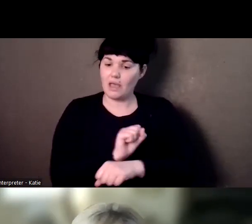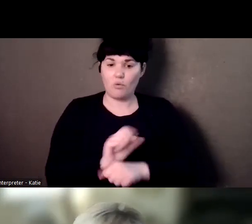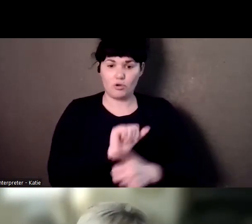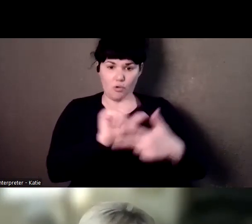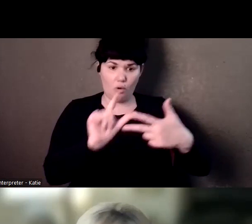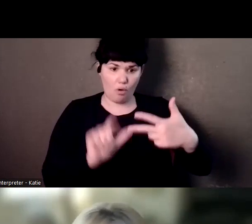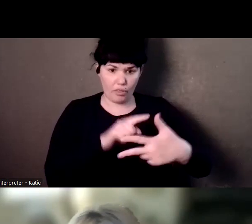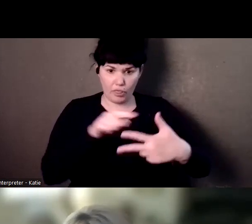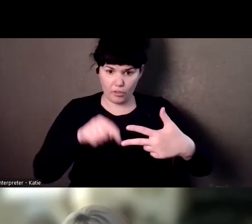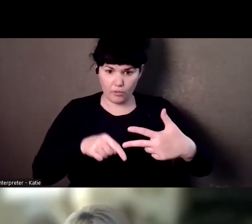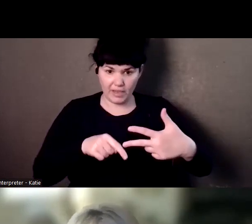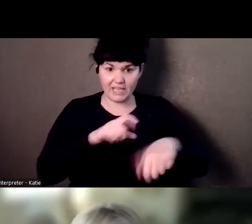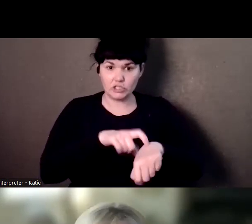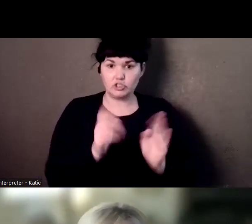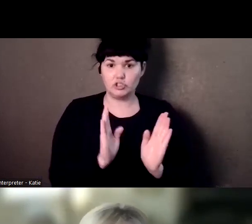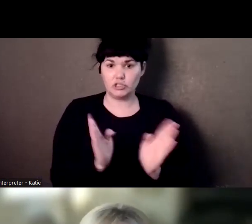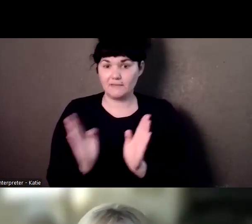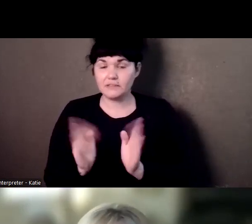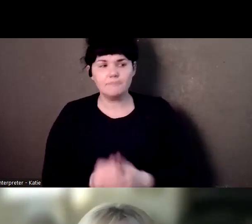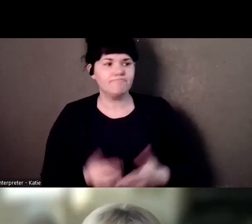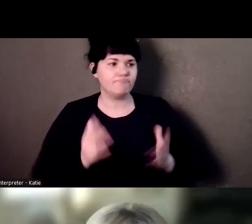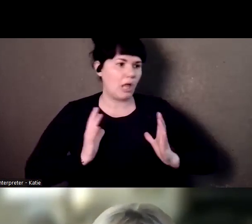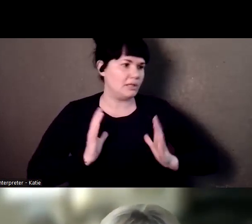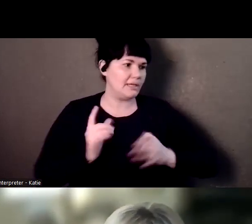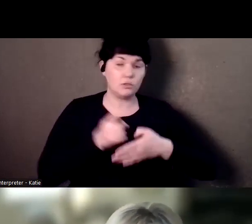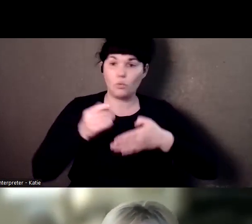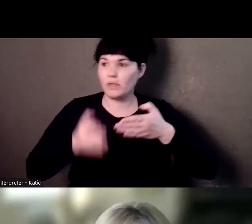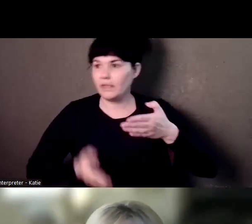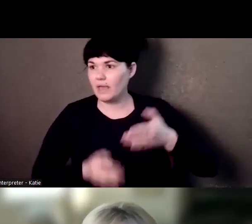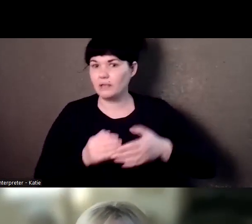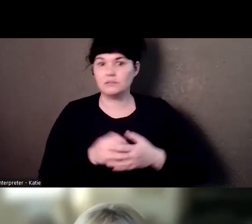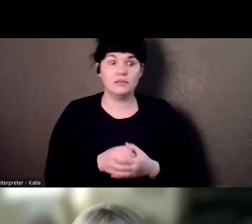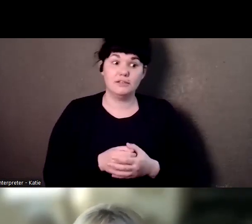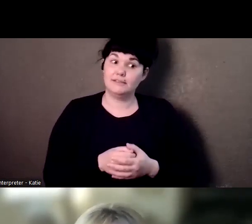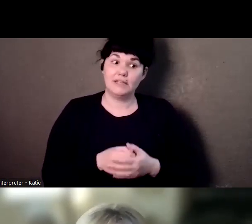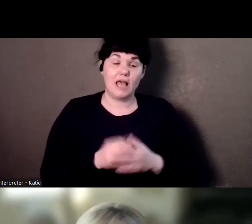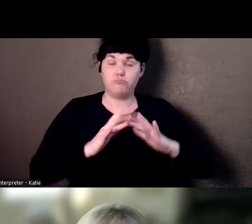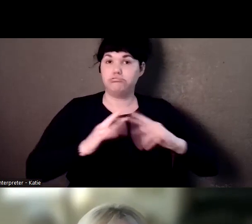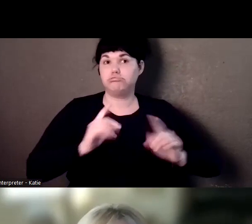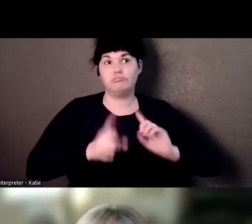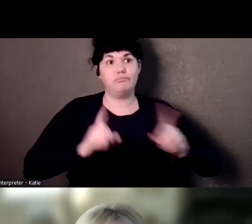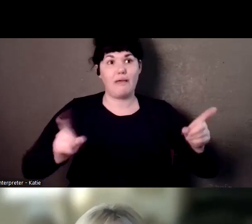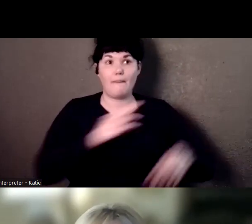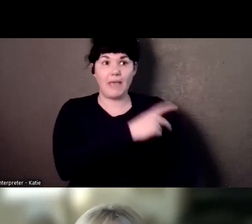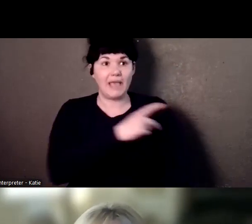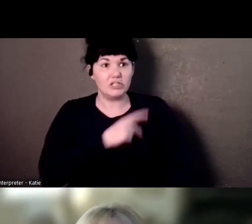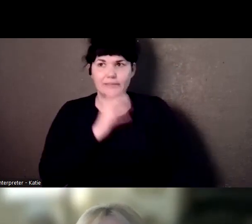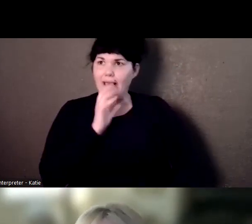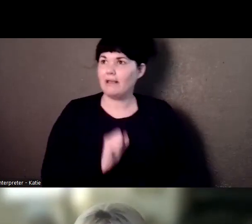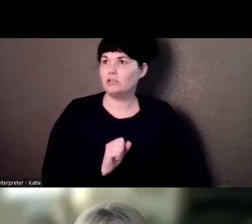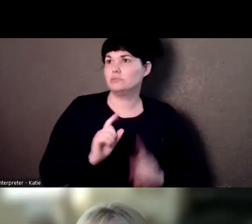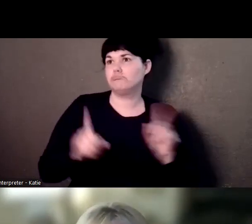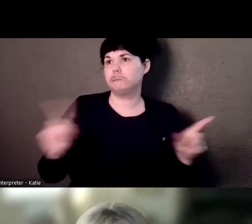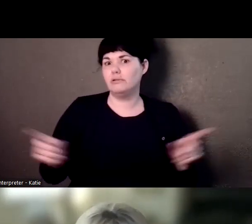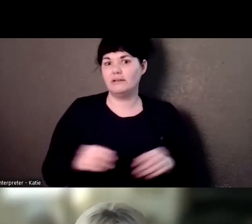I worked holidays and weekends, worked with all kinds of patients, all ages, and in